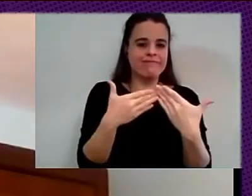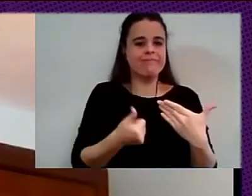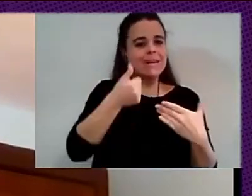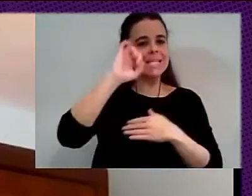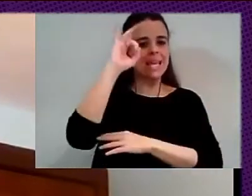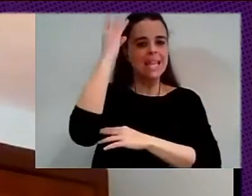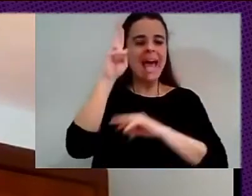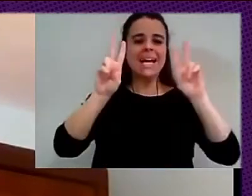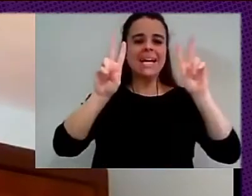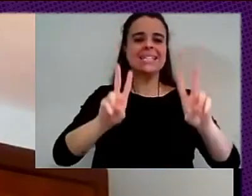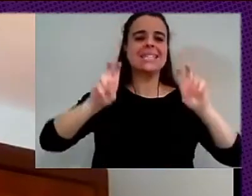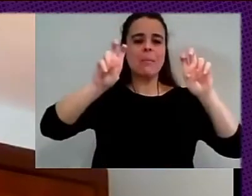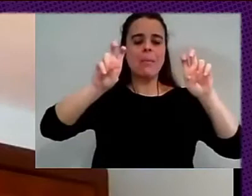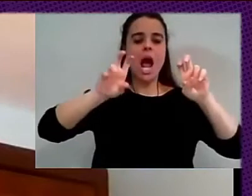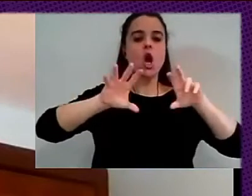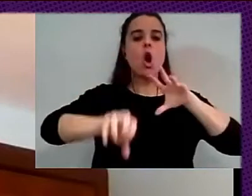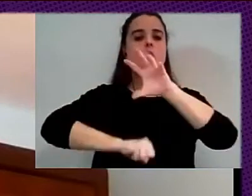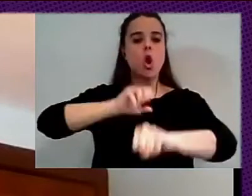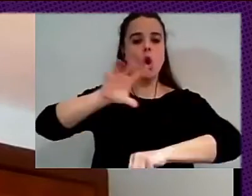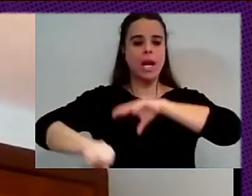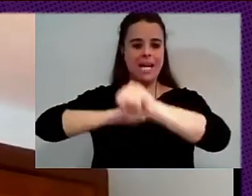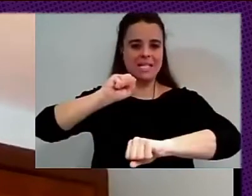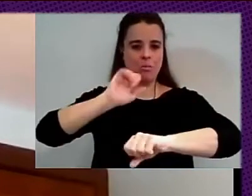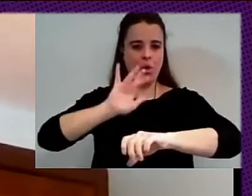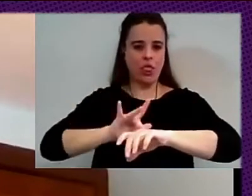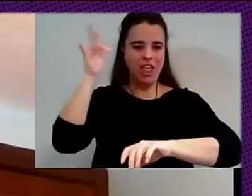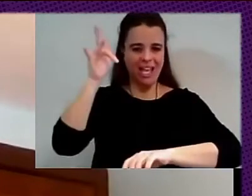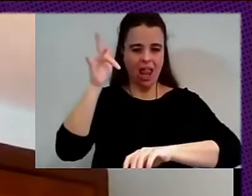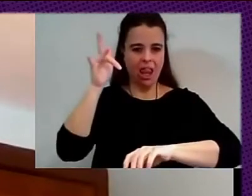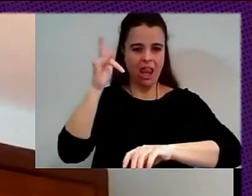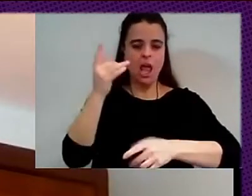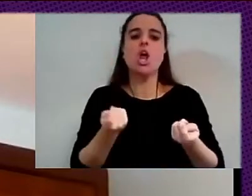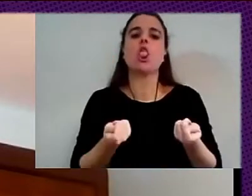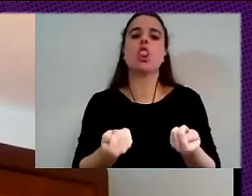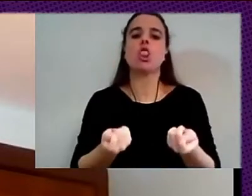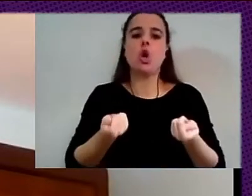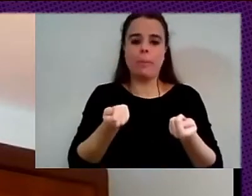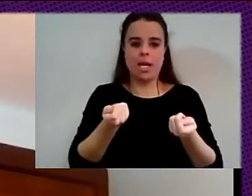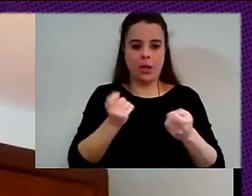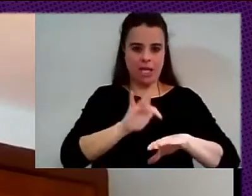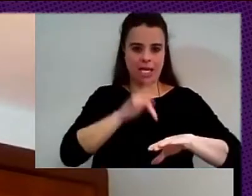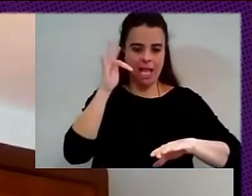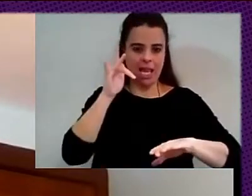tech in foreign territories. So that's kind of the journey.